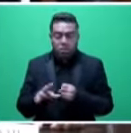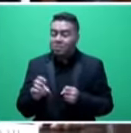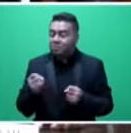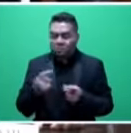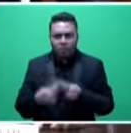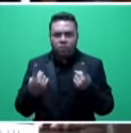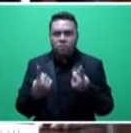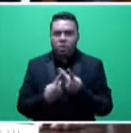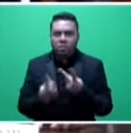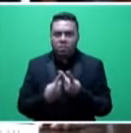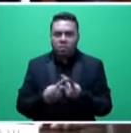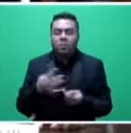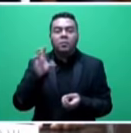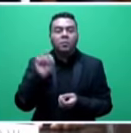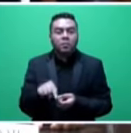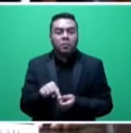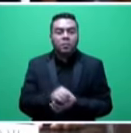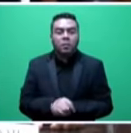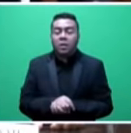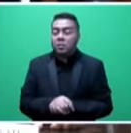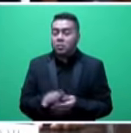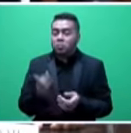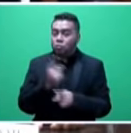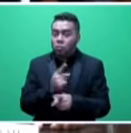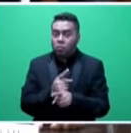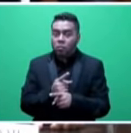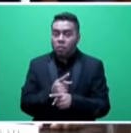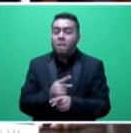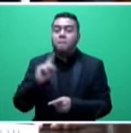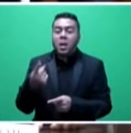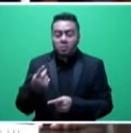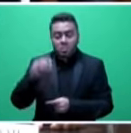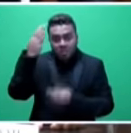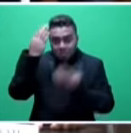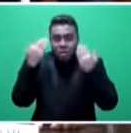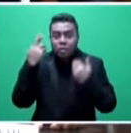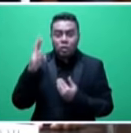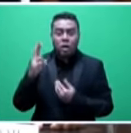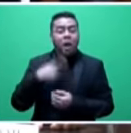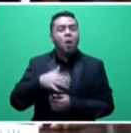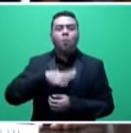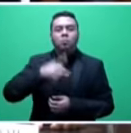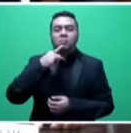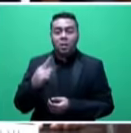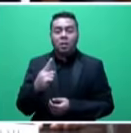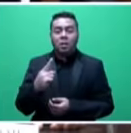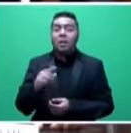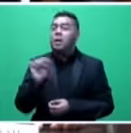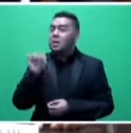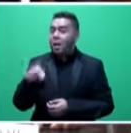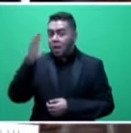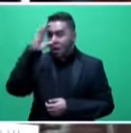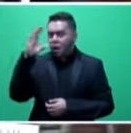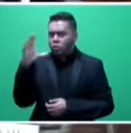Honourable Minister has reiterated in his address. But, Mr. Speaker, sir, I wish to say that the country